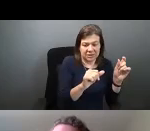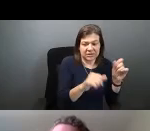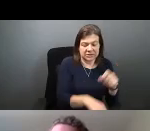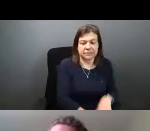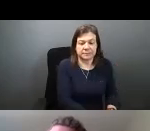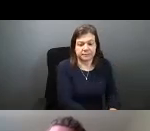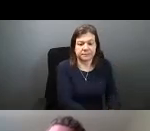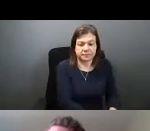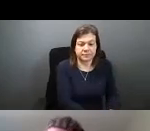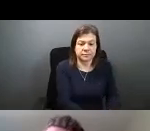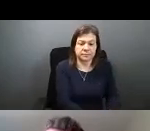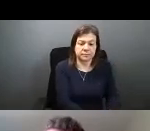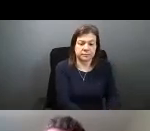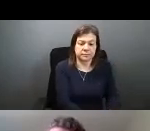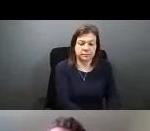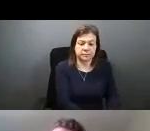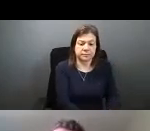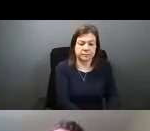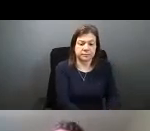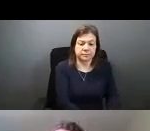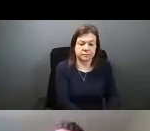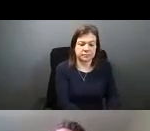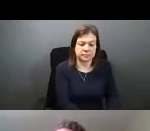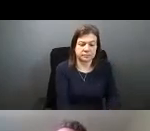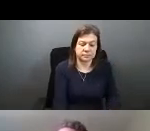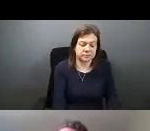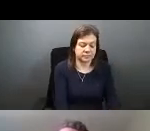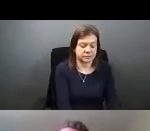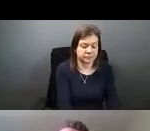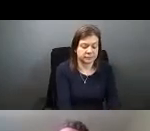of students without disabilities.